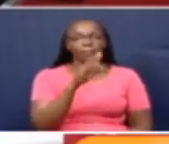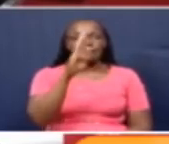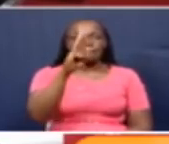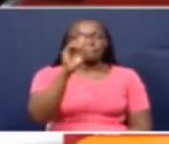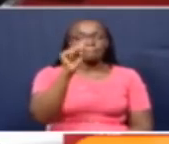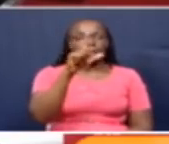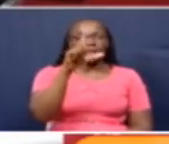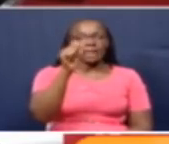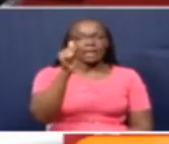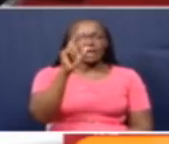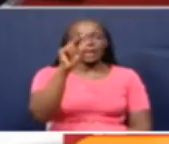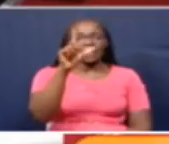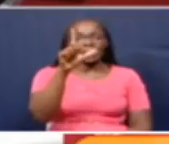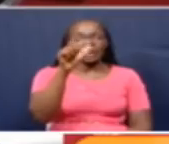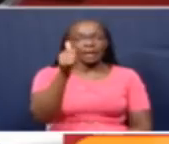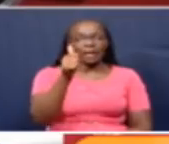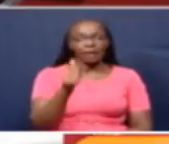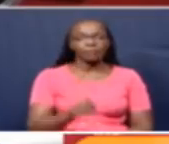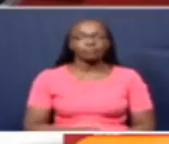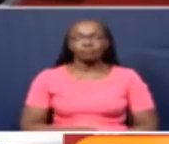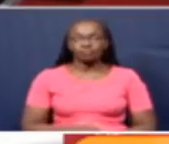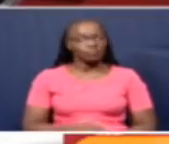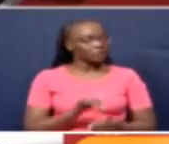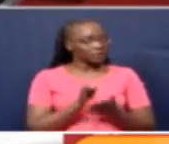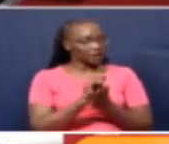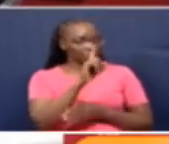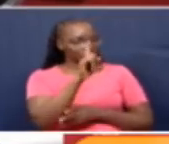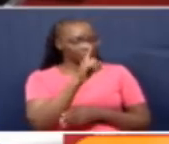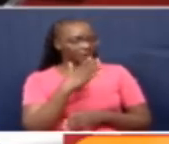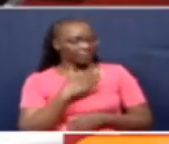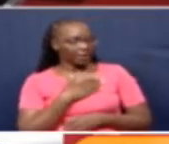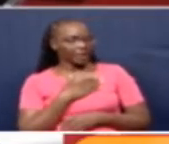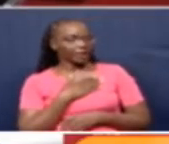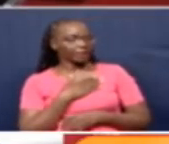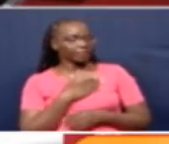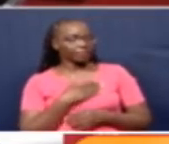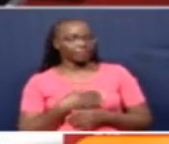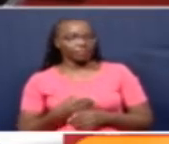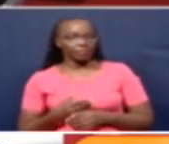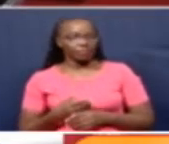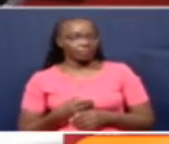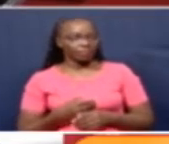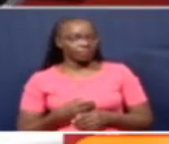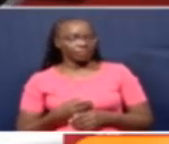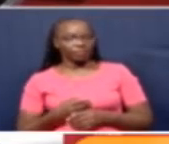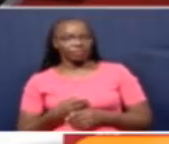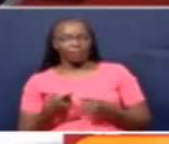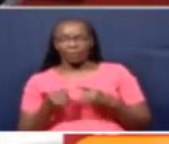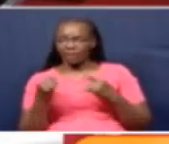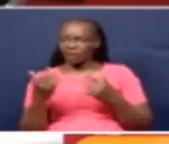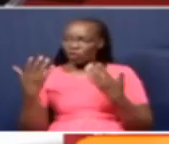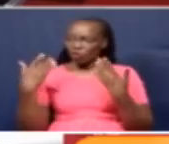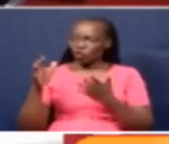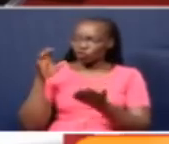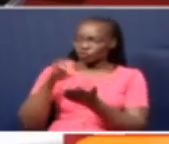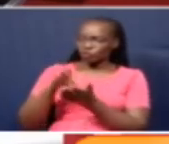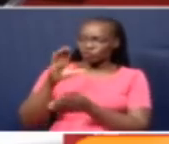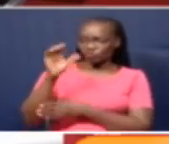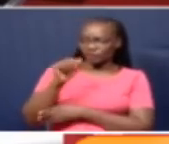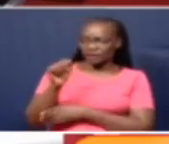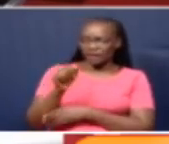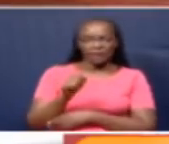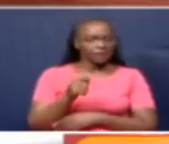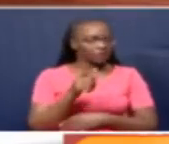if he's already... Is he still CS for now. It looks like there's no change yet. No. He's still cabinet secretary. Let me tell you one thing. Yeah.